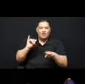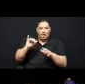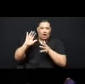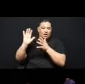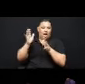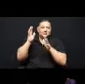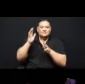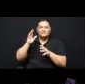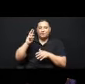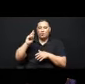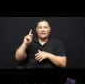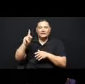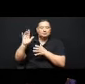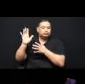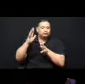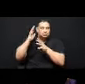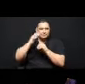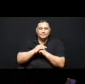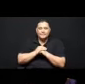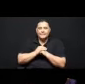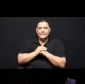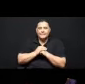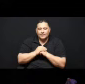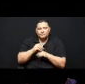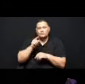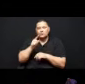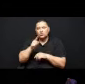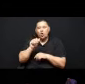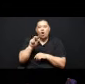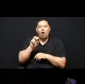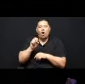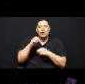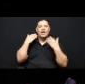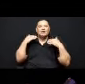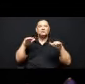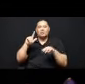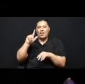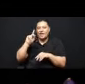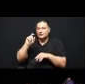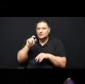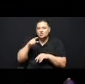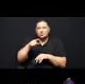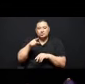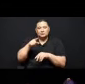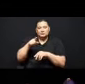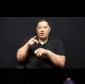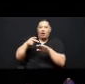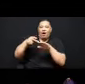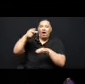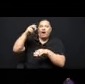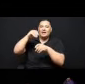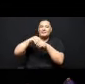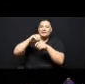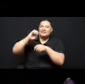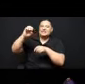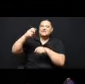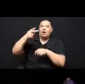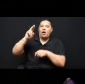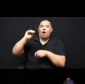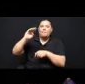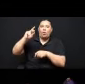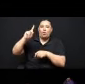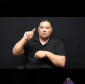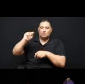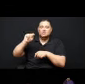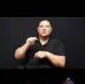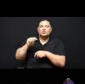You are Angel Lake. You sit high in the East Humboldt Range, where time is your glacier.